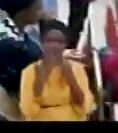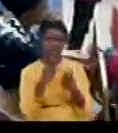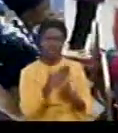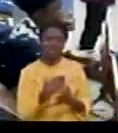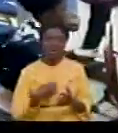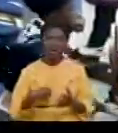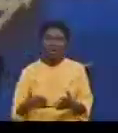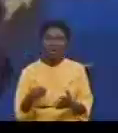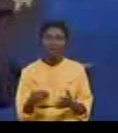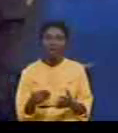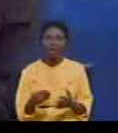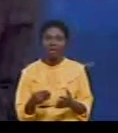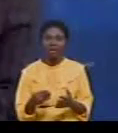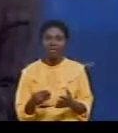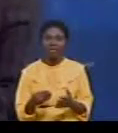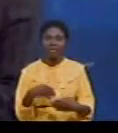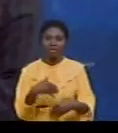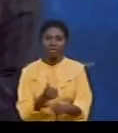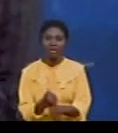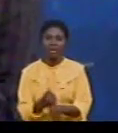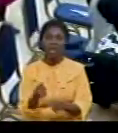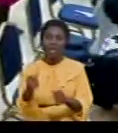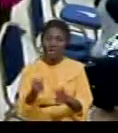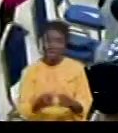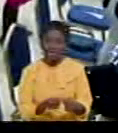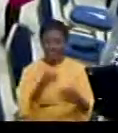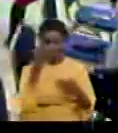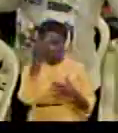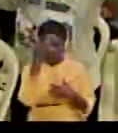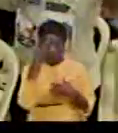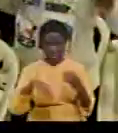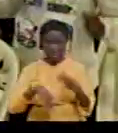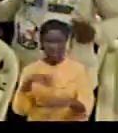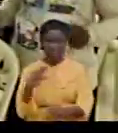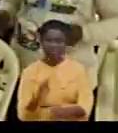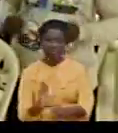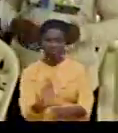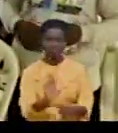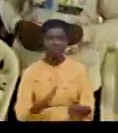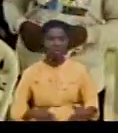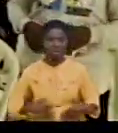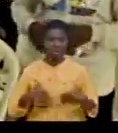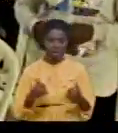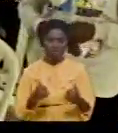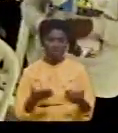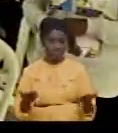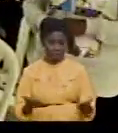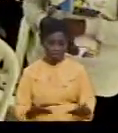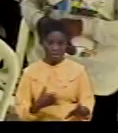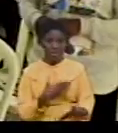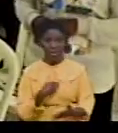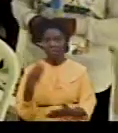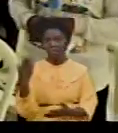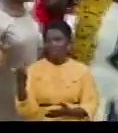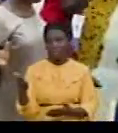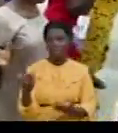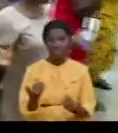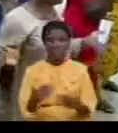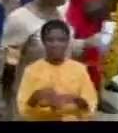crush every sickness out of your life. Here and there,